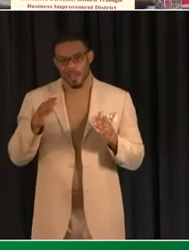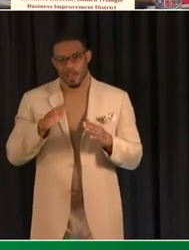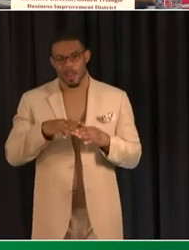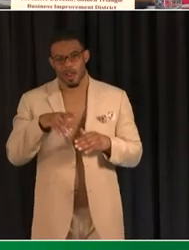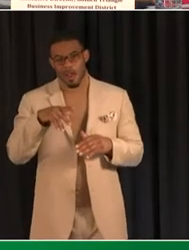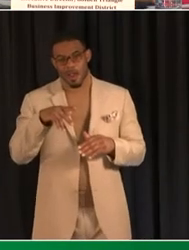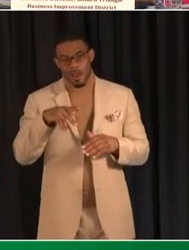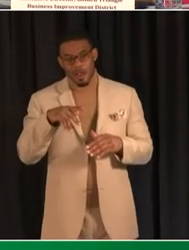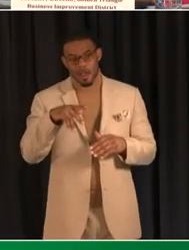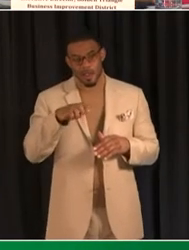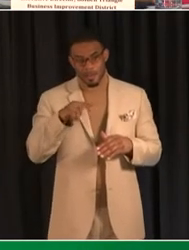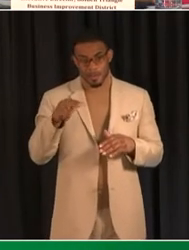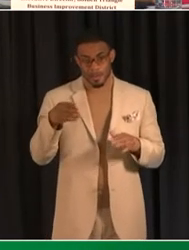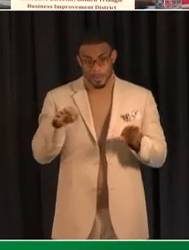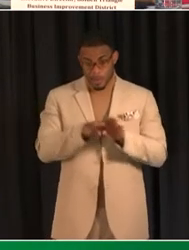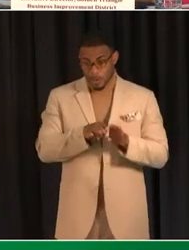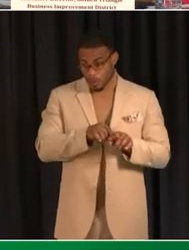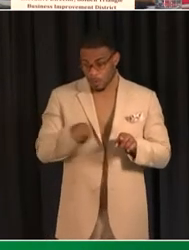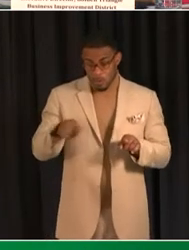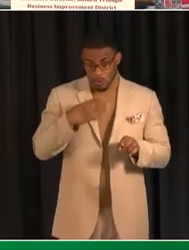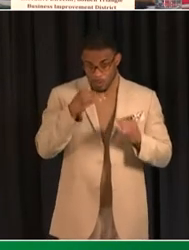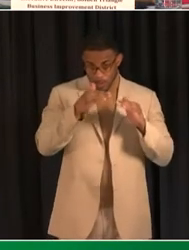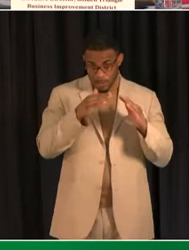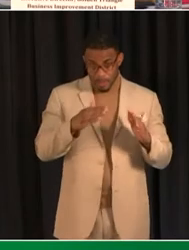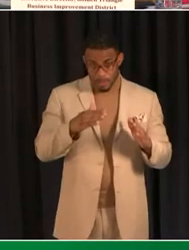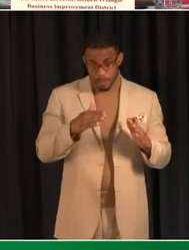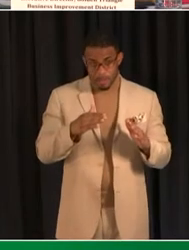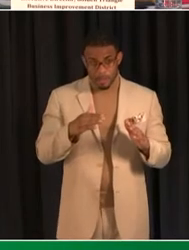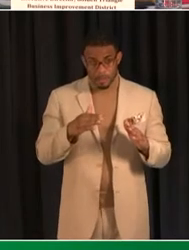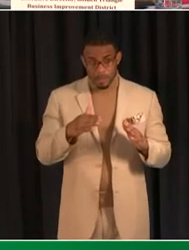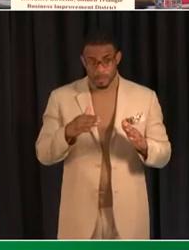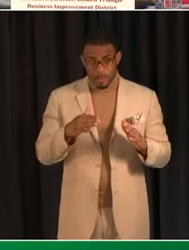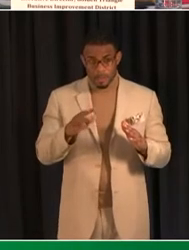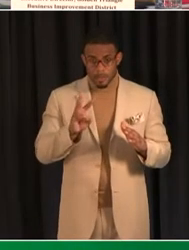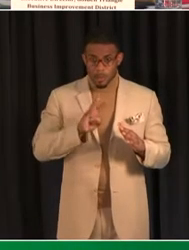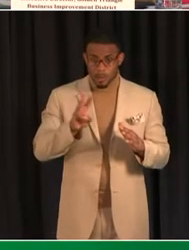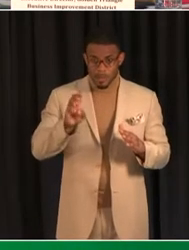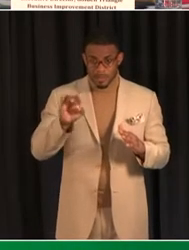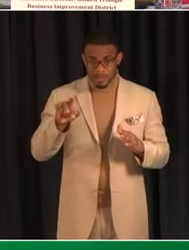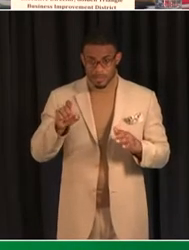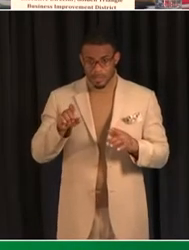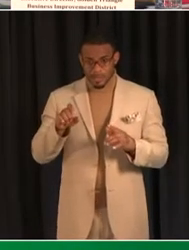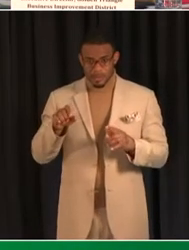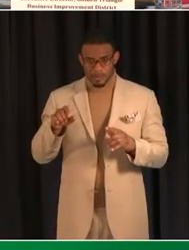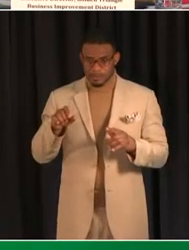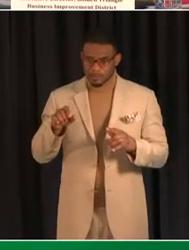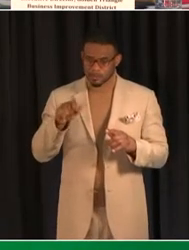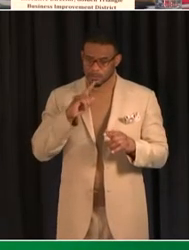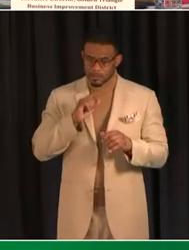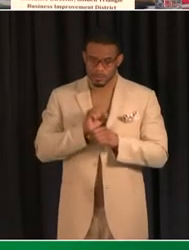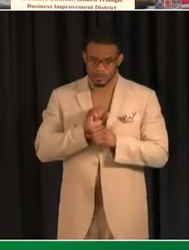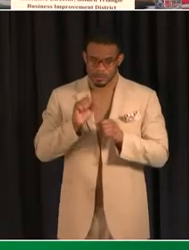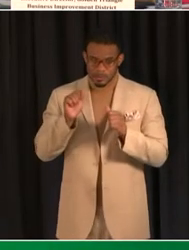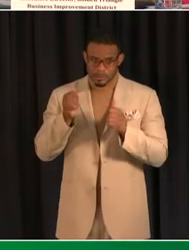House, since Penn has been closed at the White House, the west side has really kind